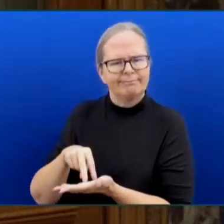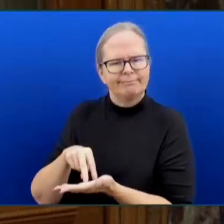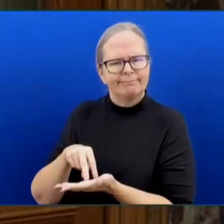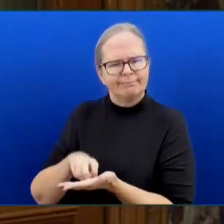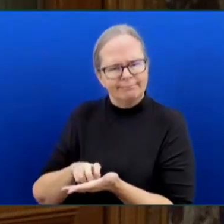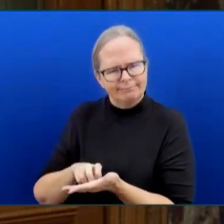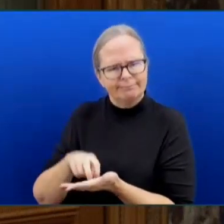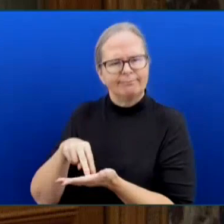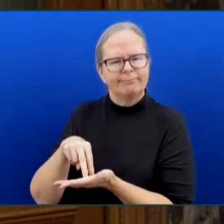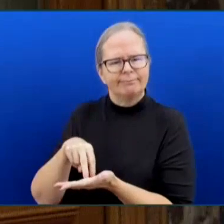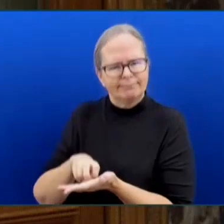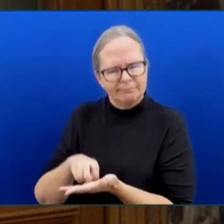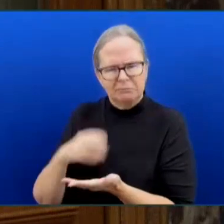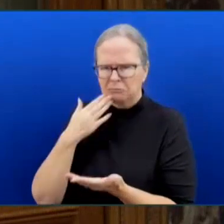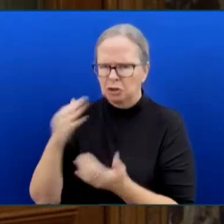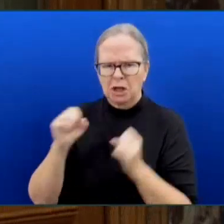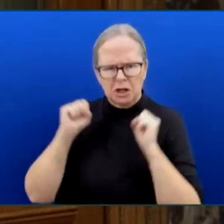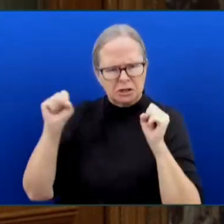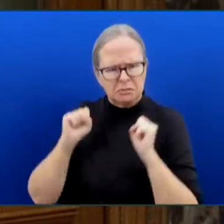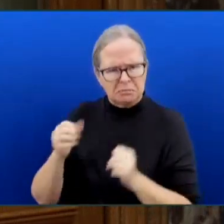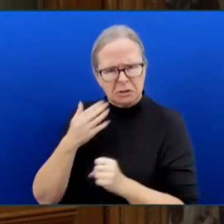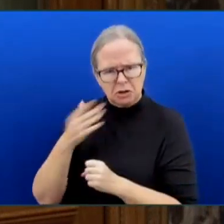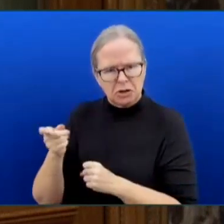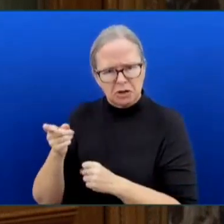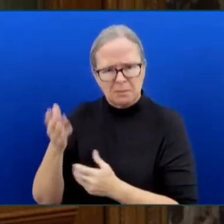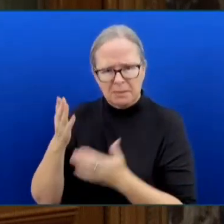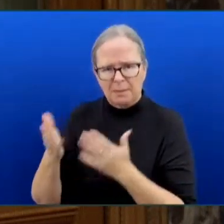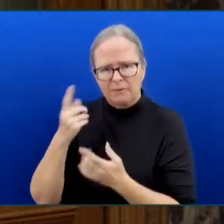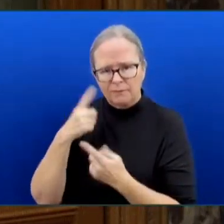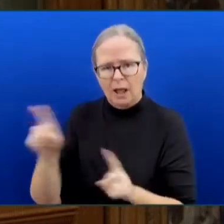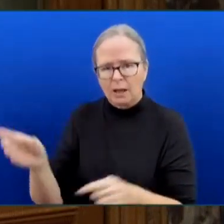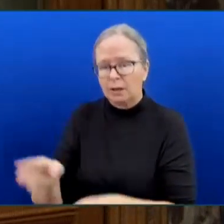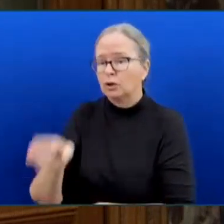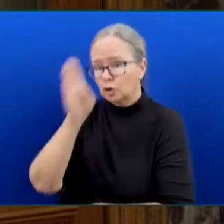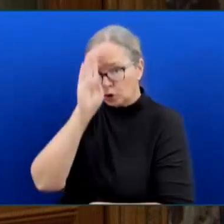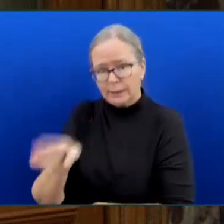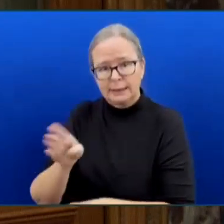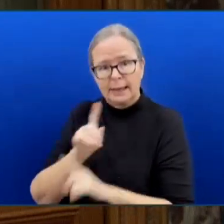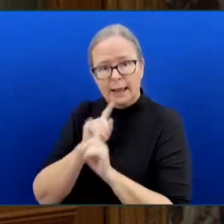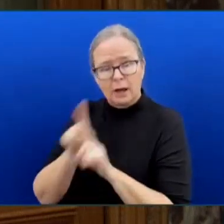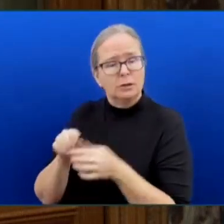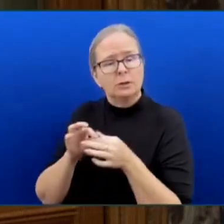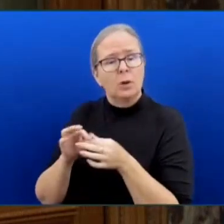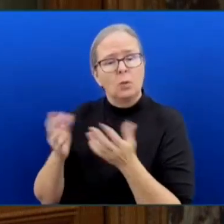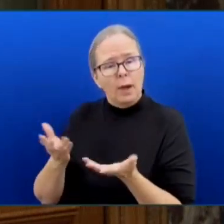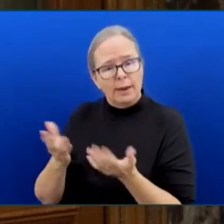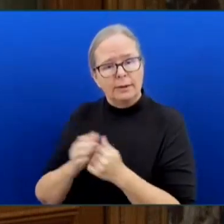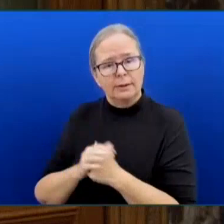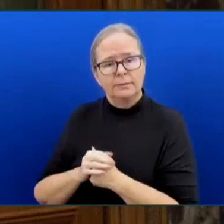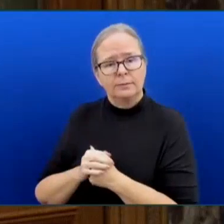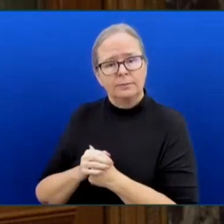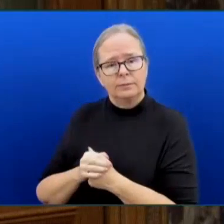vulnerable children in our province. For years, we've heard tragic stories. We've read the Ministry of Children and Family